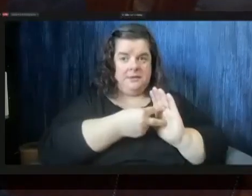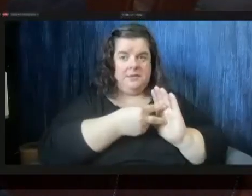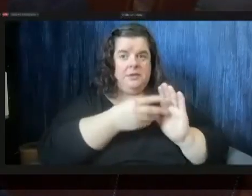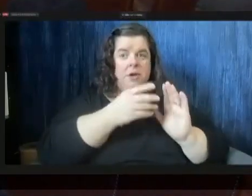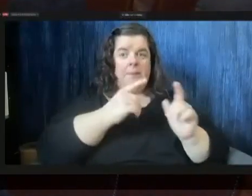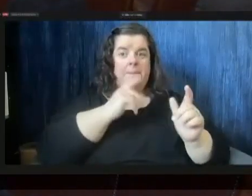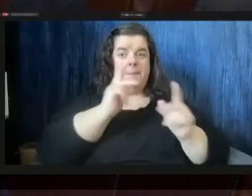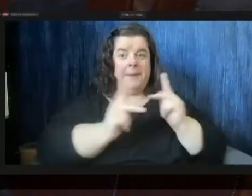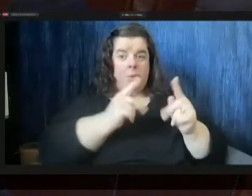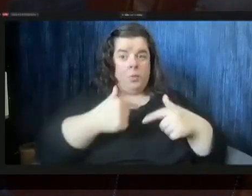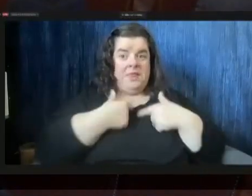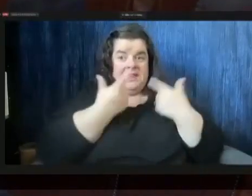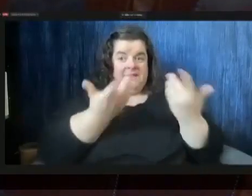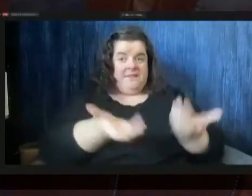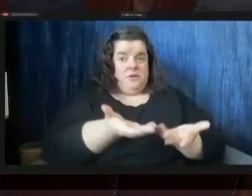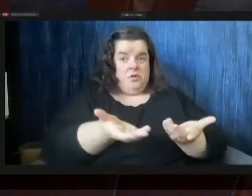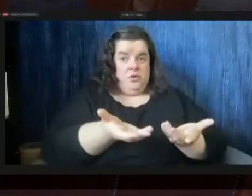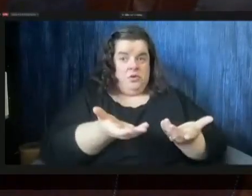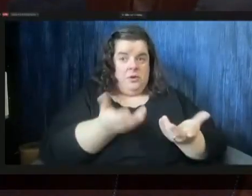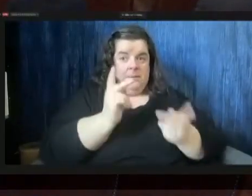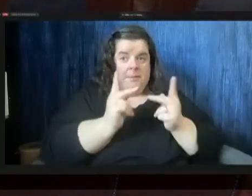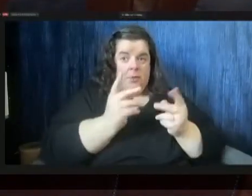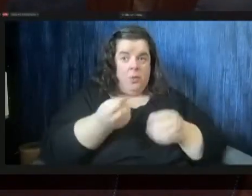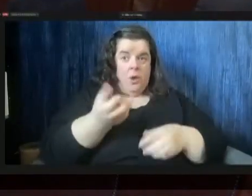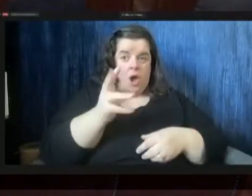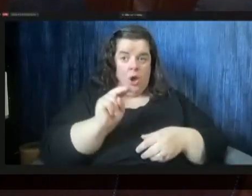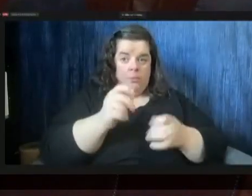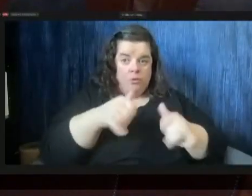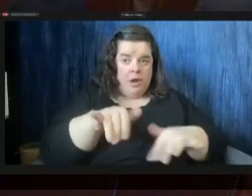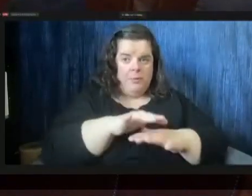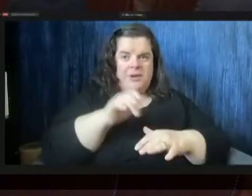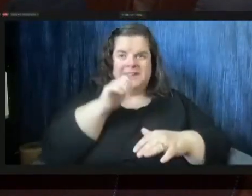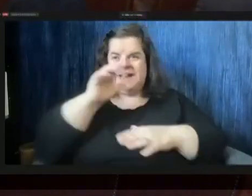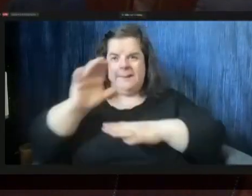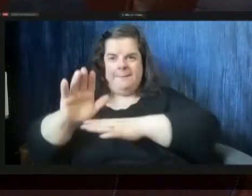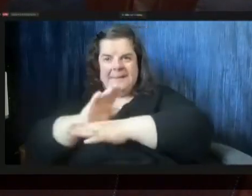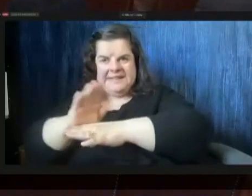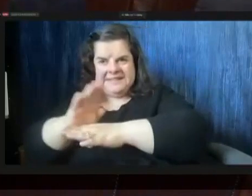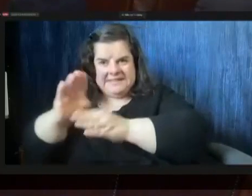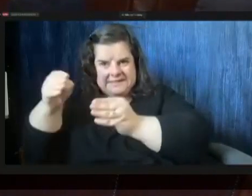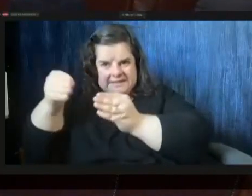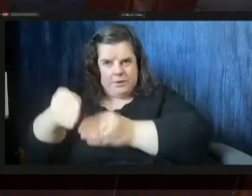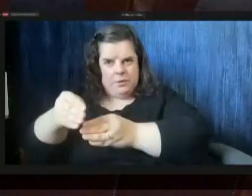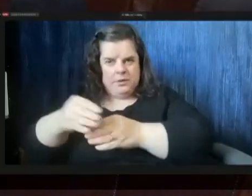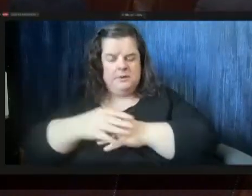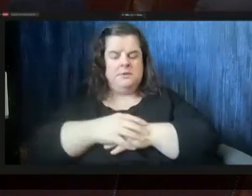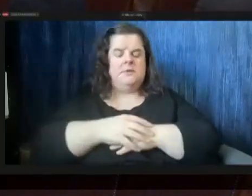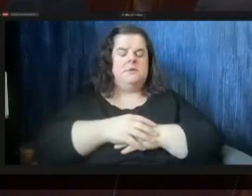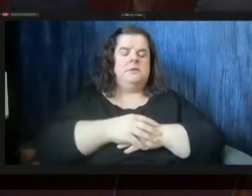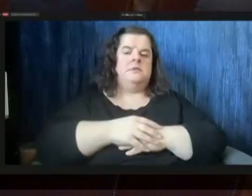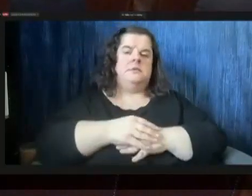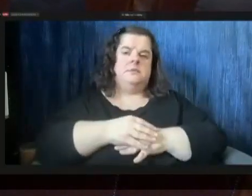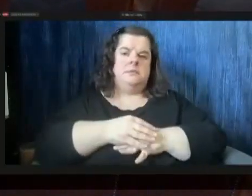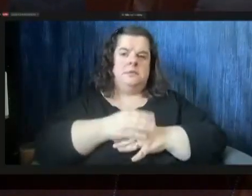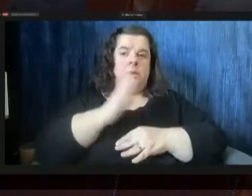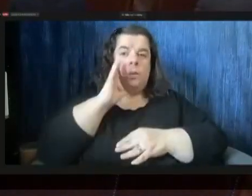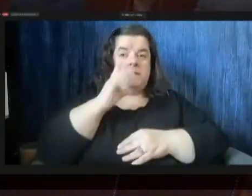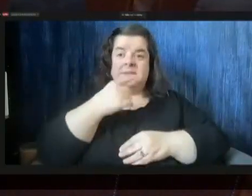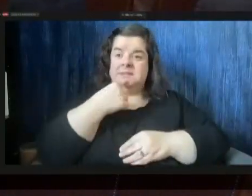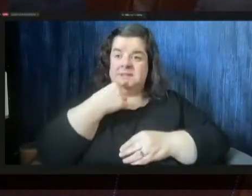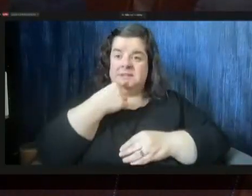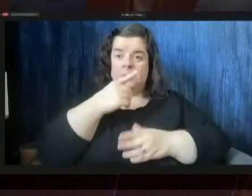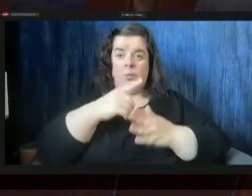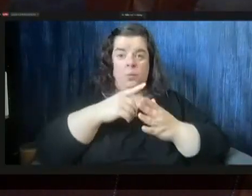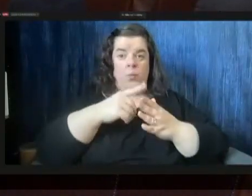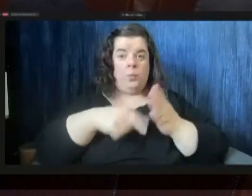residents or people that own property, but not businesses, not so business oriented. And I will say what I